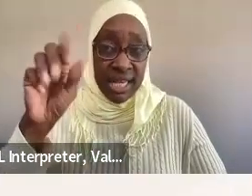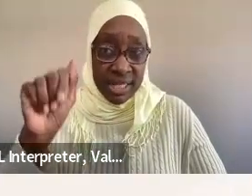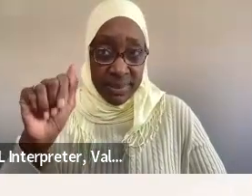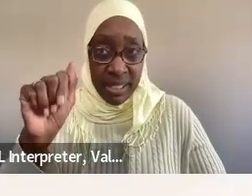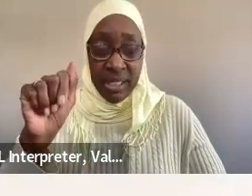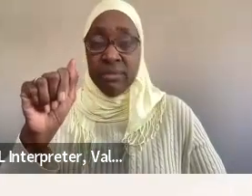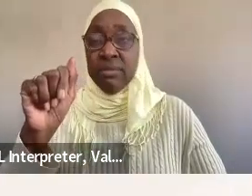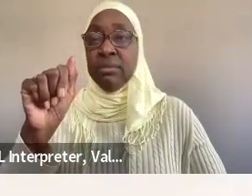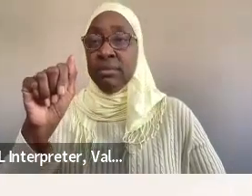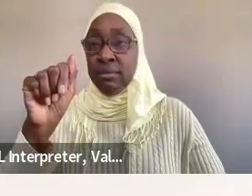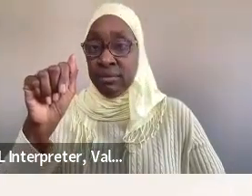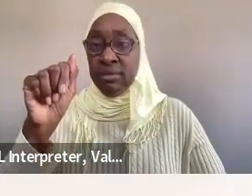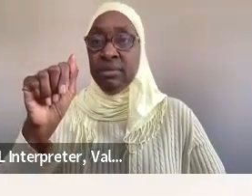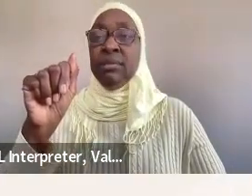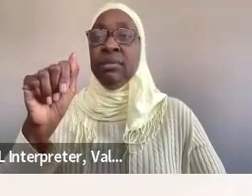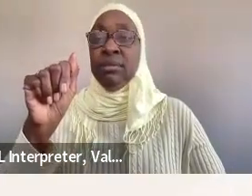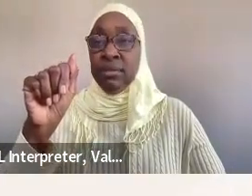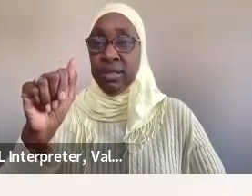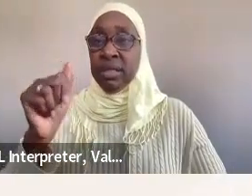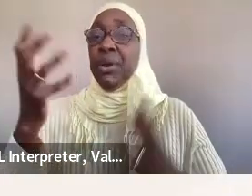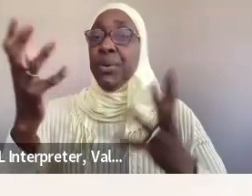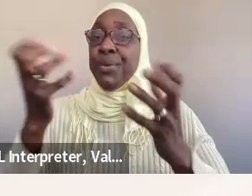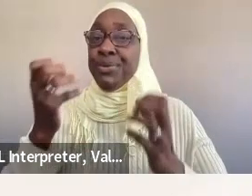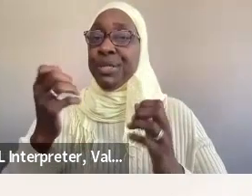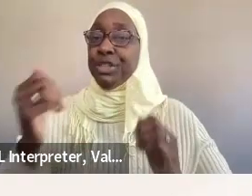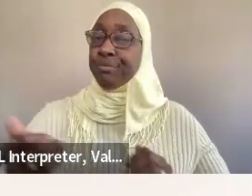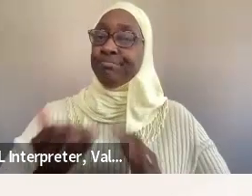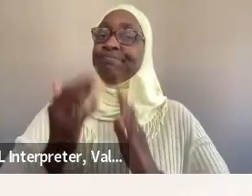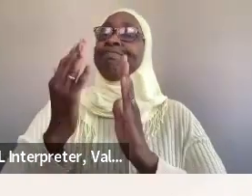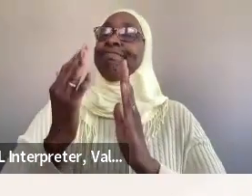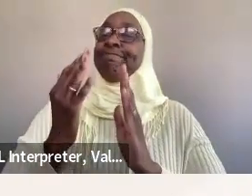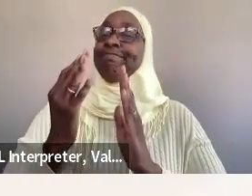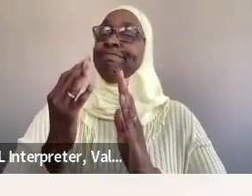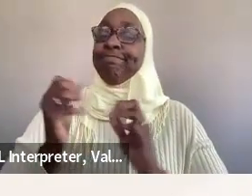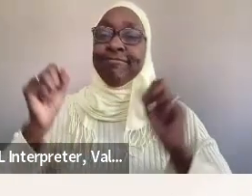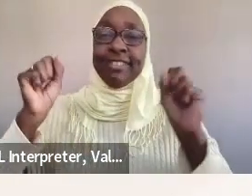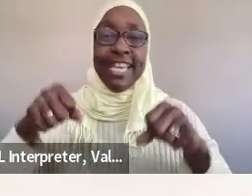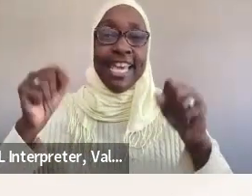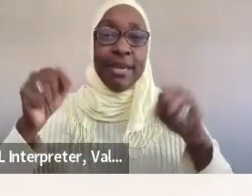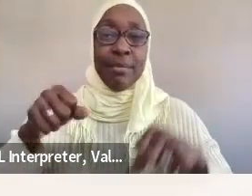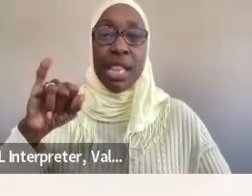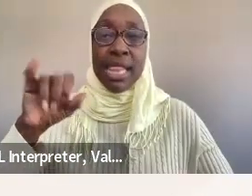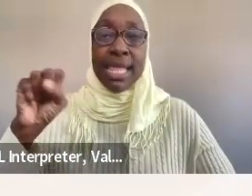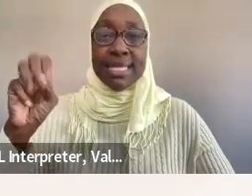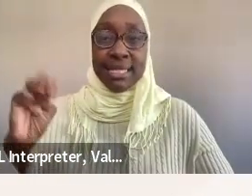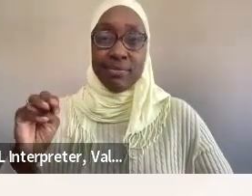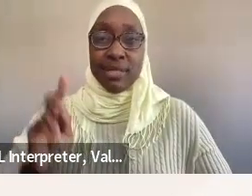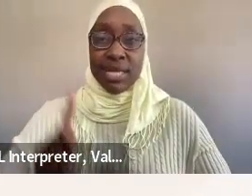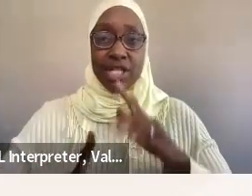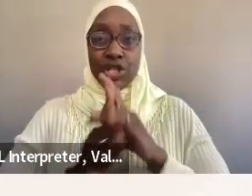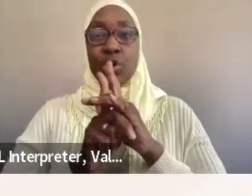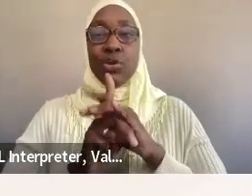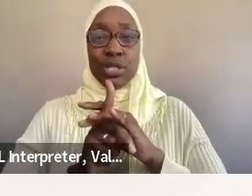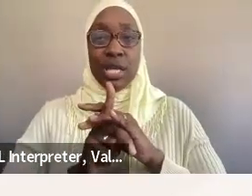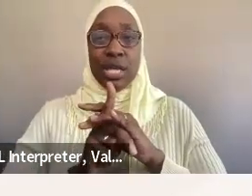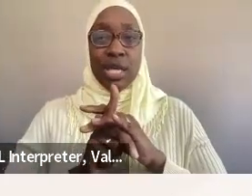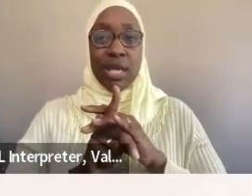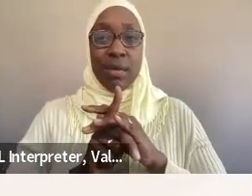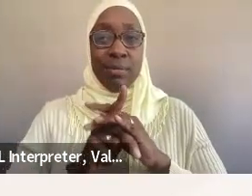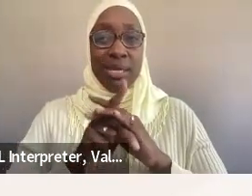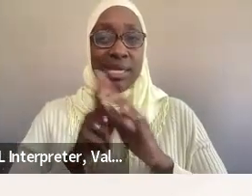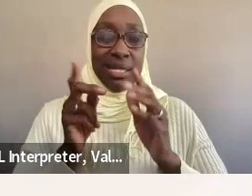the ableism that shows up not only in the same ways as everywhere else, but in a particularly unique set of ways as